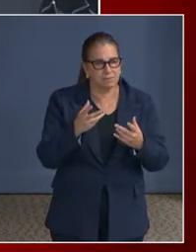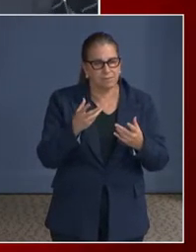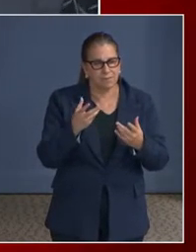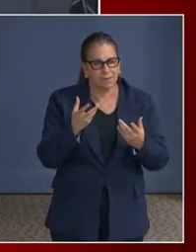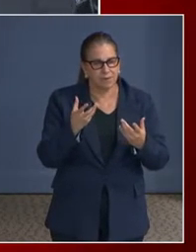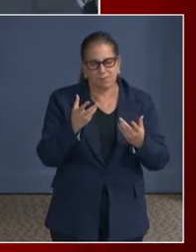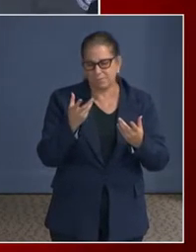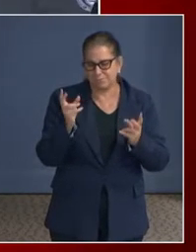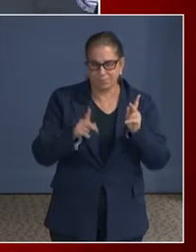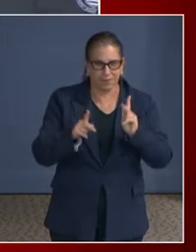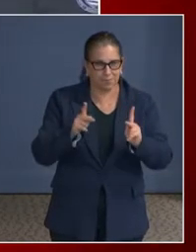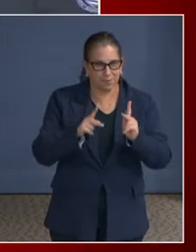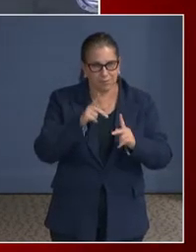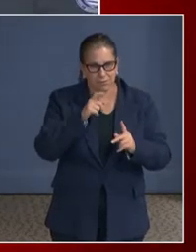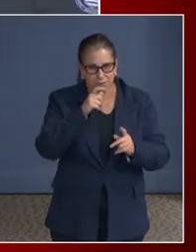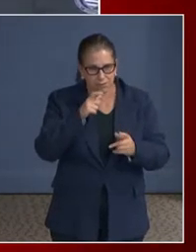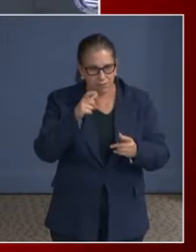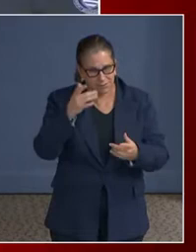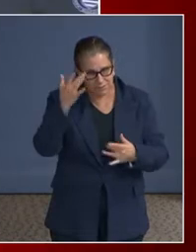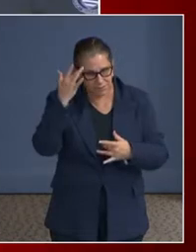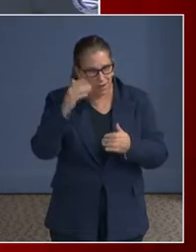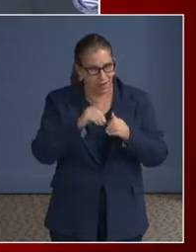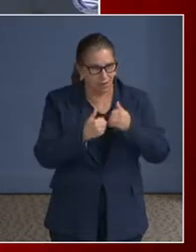somewhere on that metric.